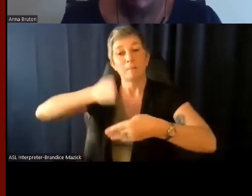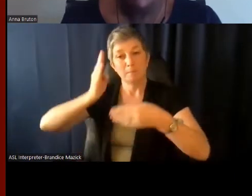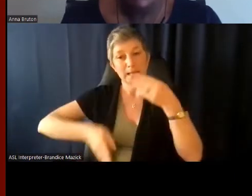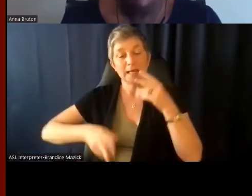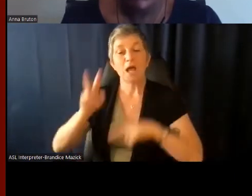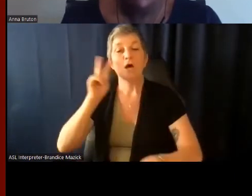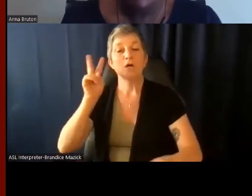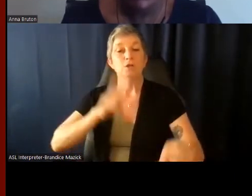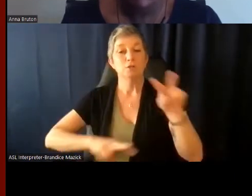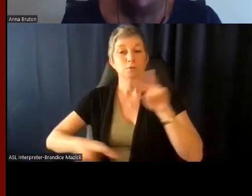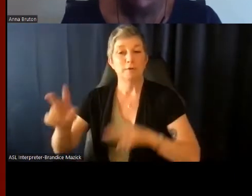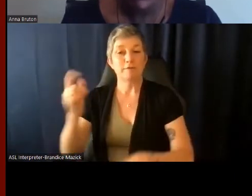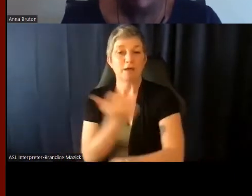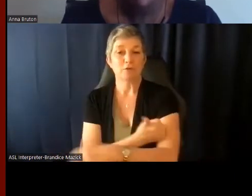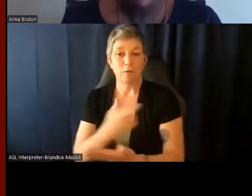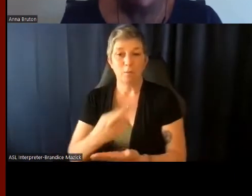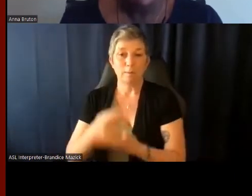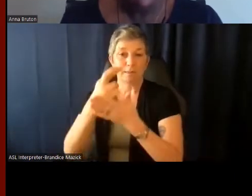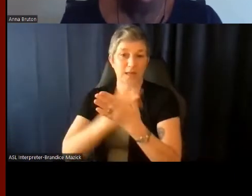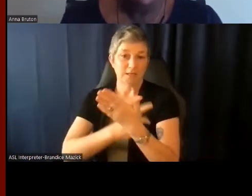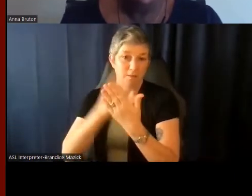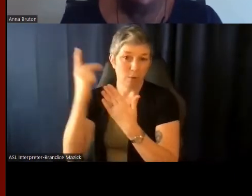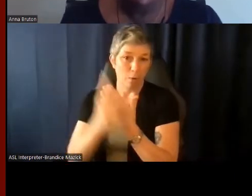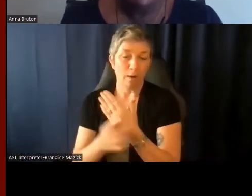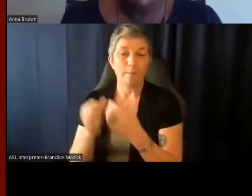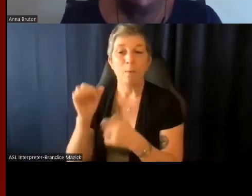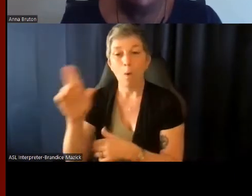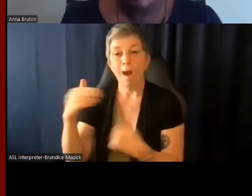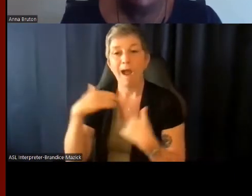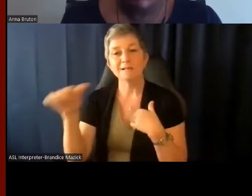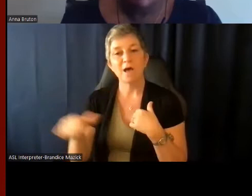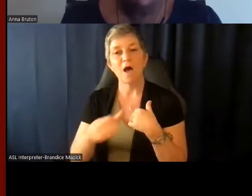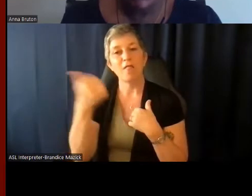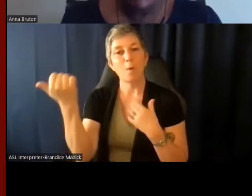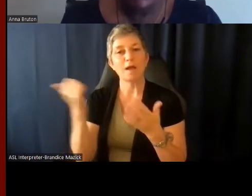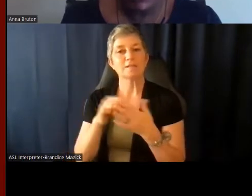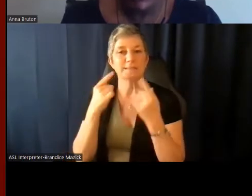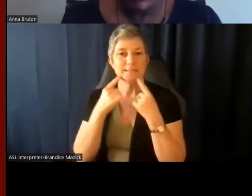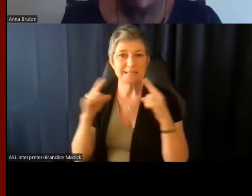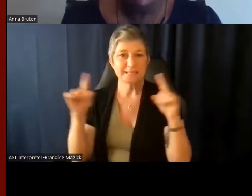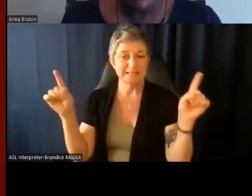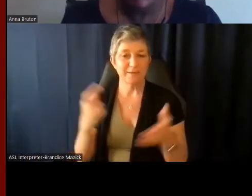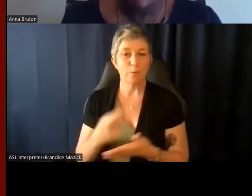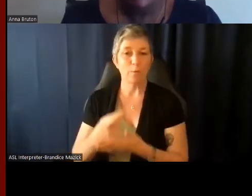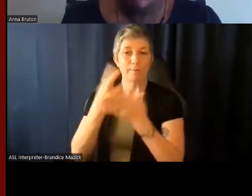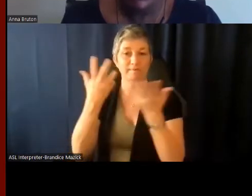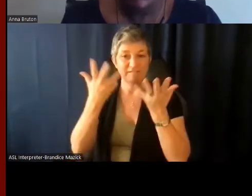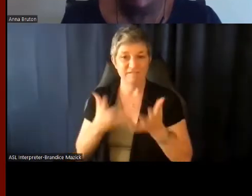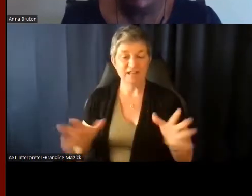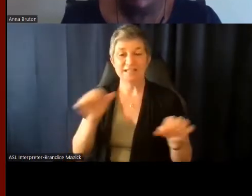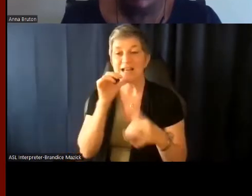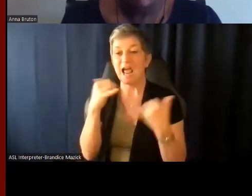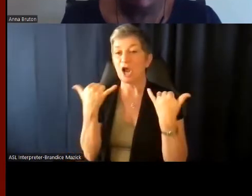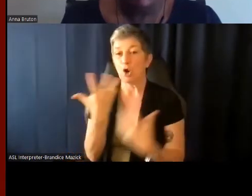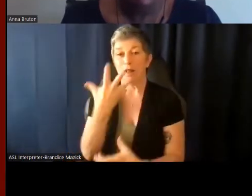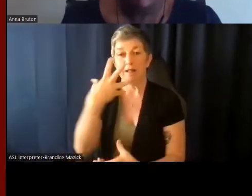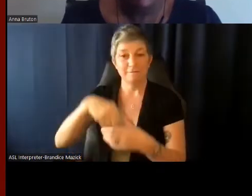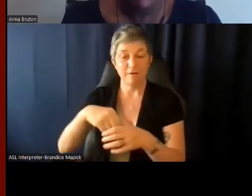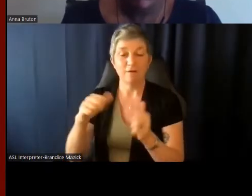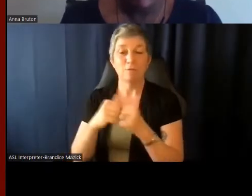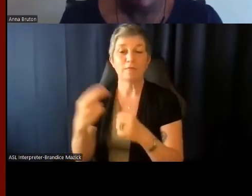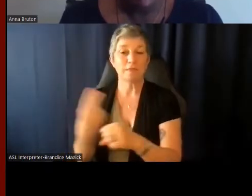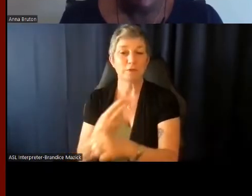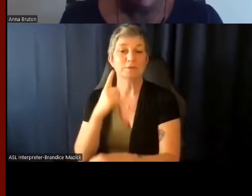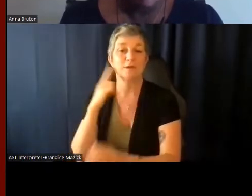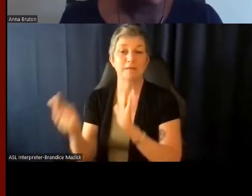drug rehabilitation program or has otherwise been successfully rehabilitated and is not currently engaged in the legal use of